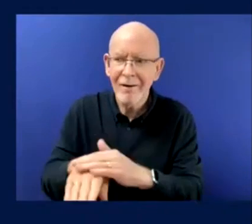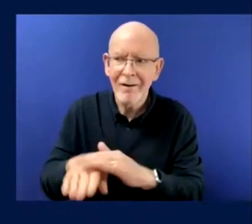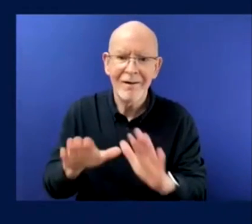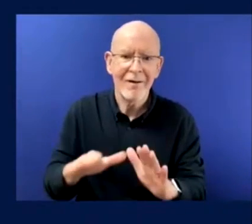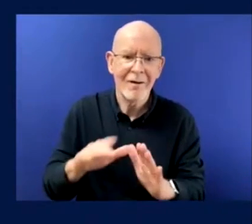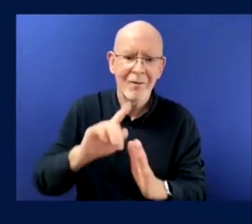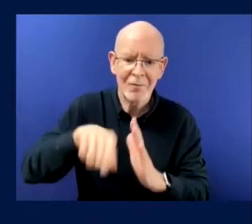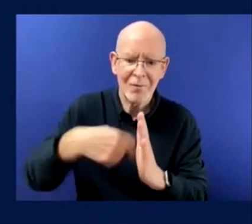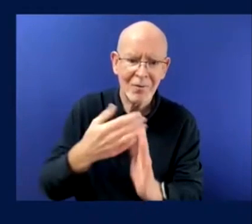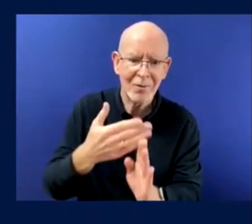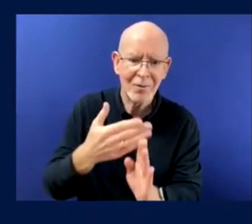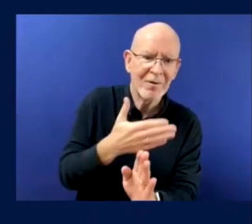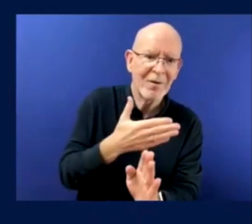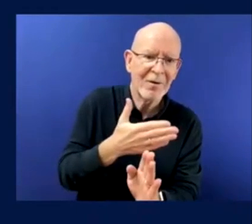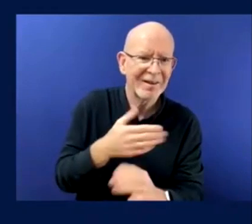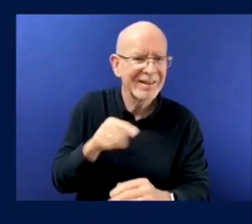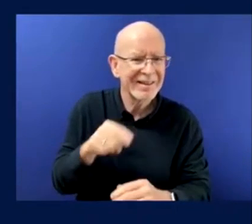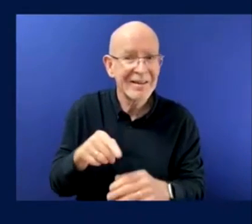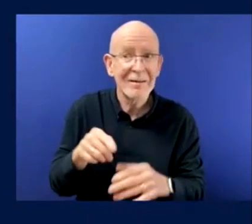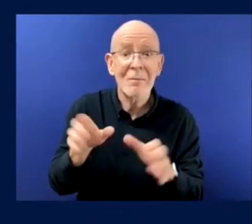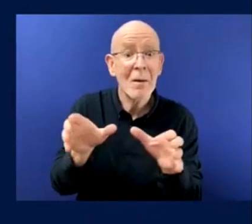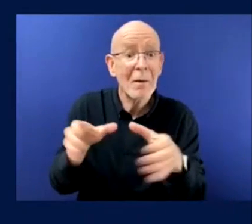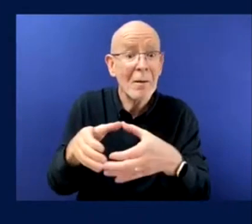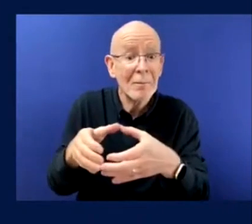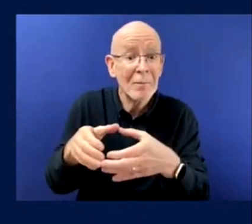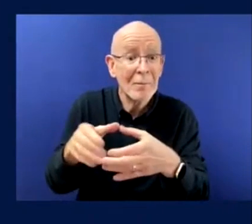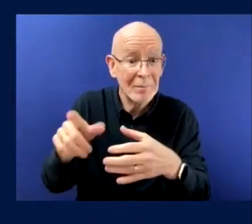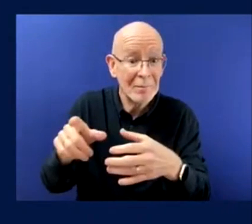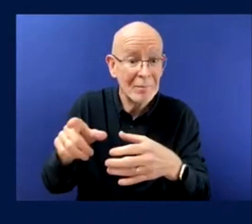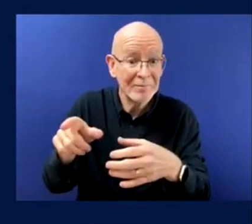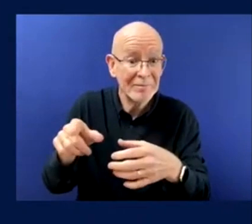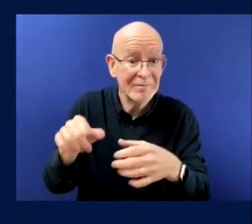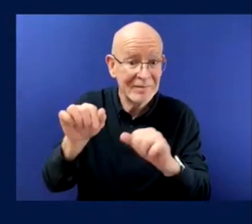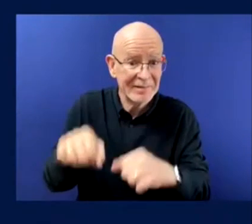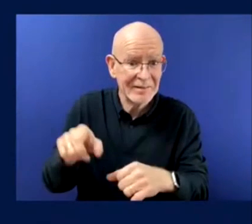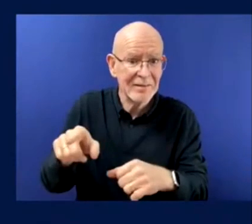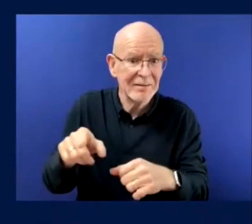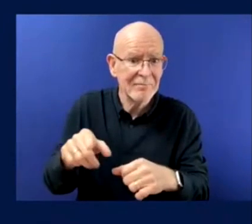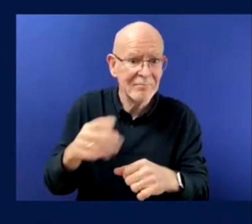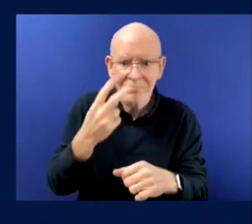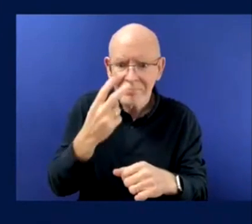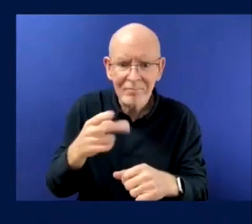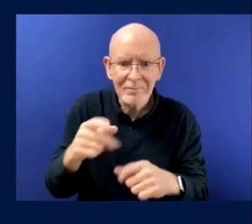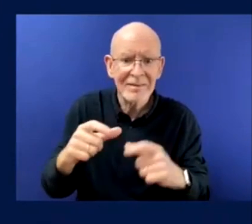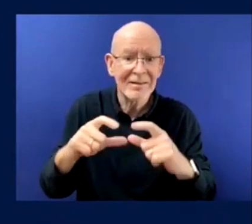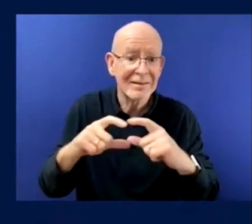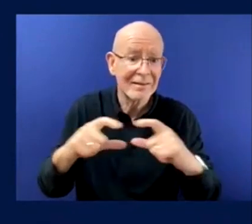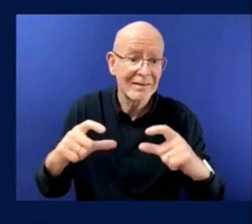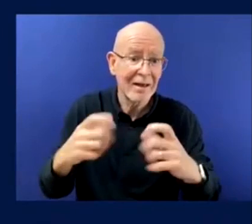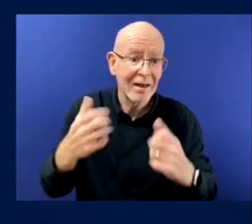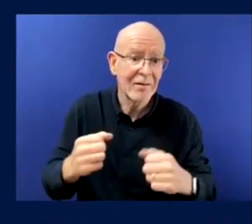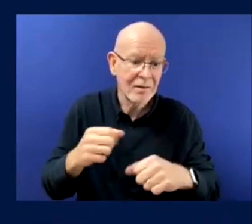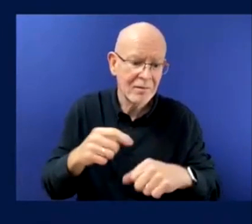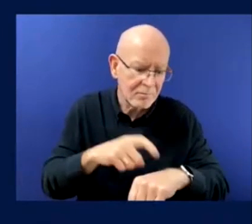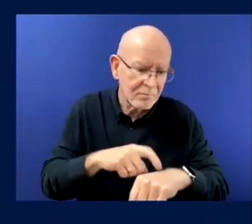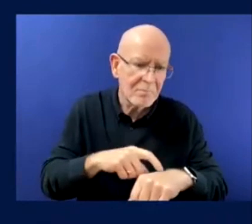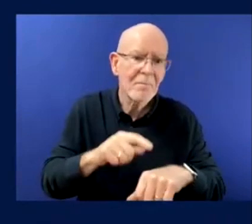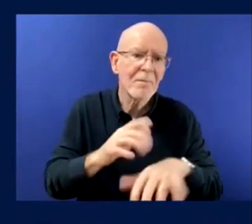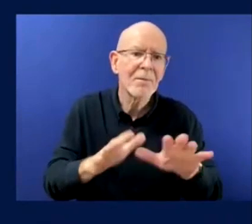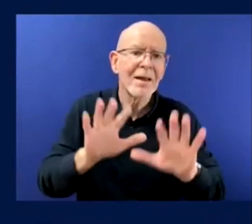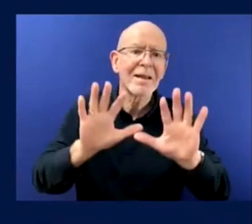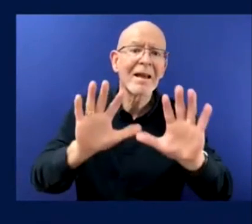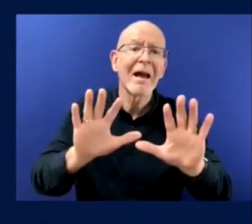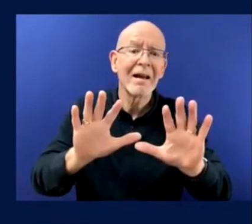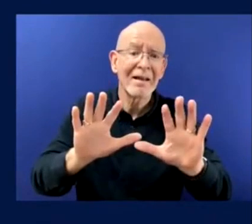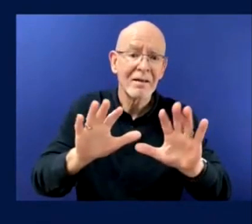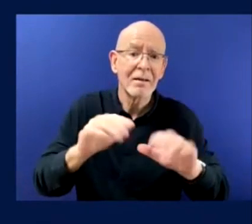all until 11 o'clock. Right. And I've gotten anxious, maybe they've sold out online, something silly like that, I'm